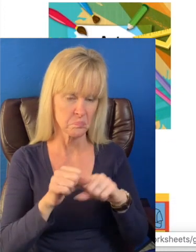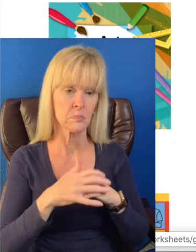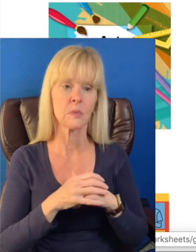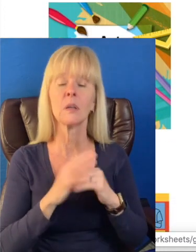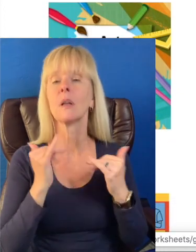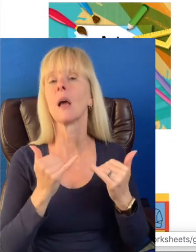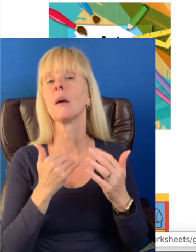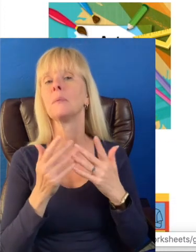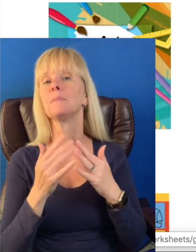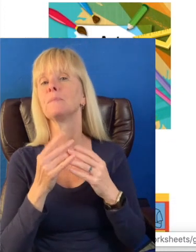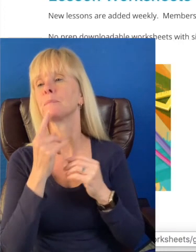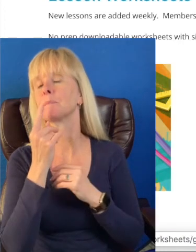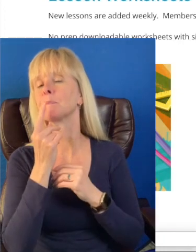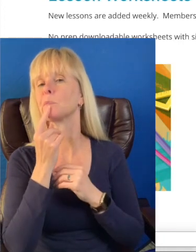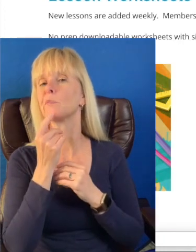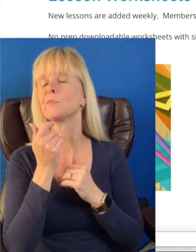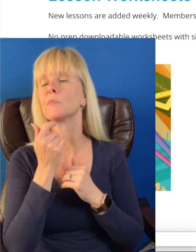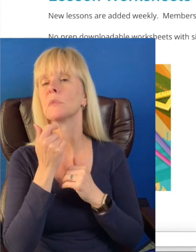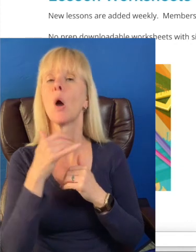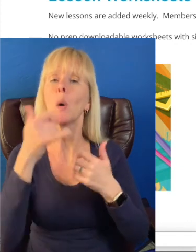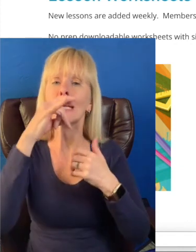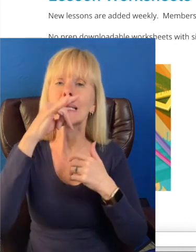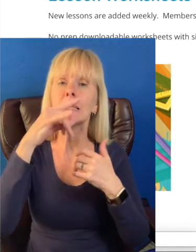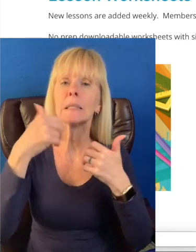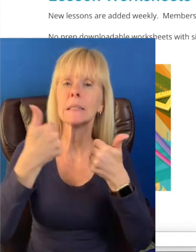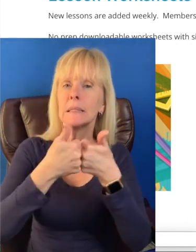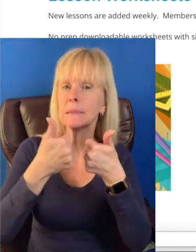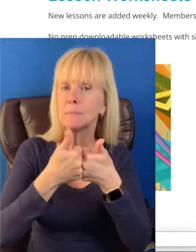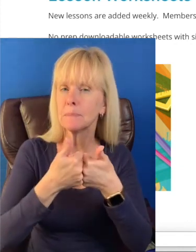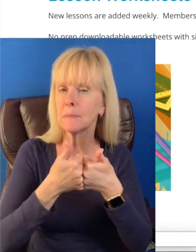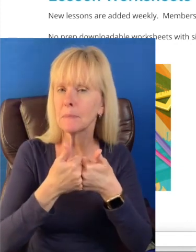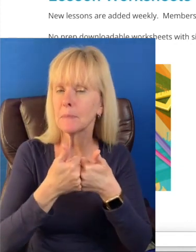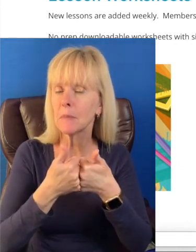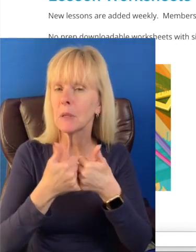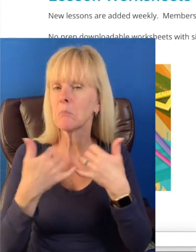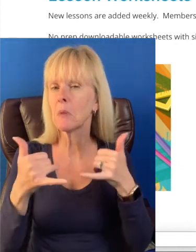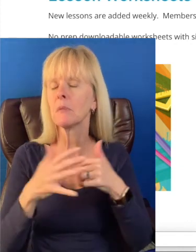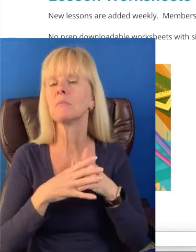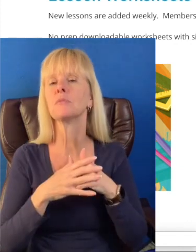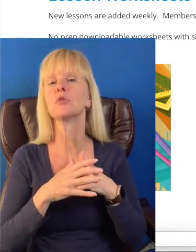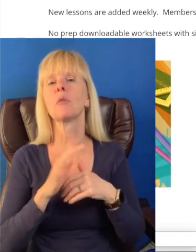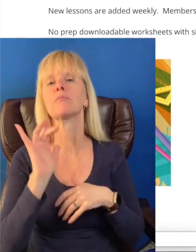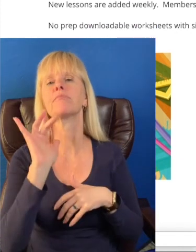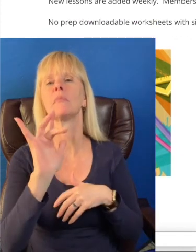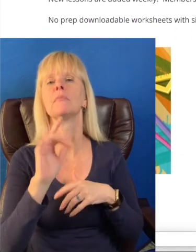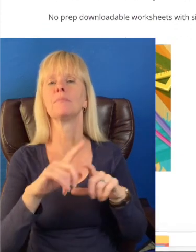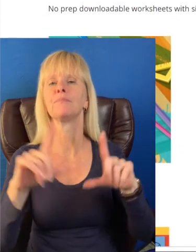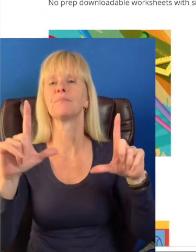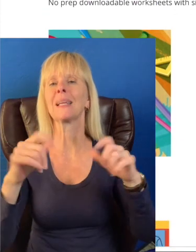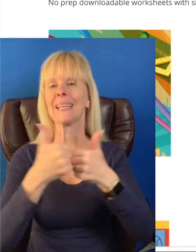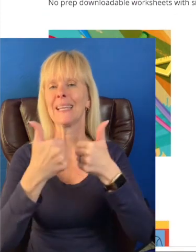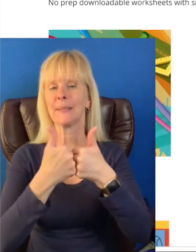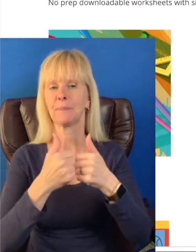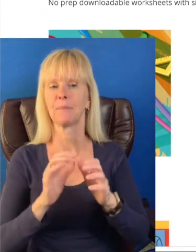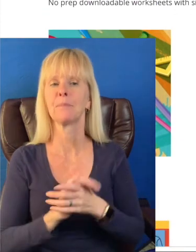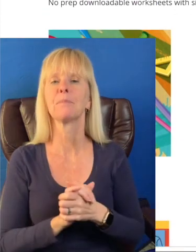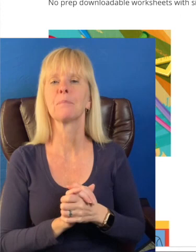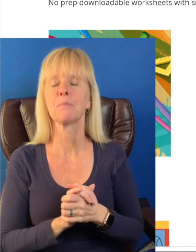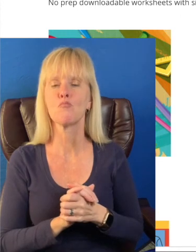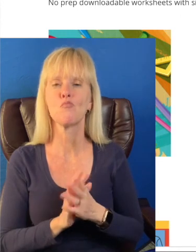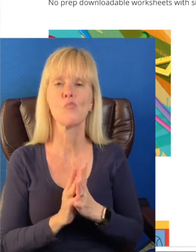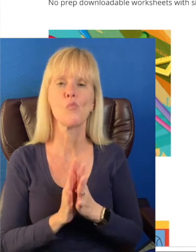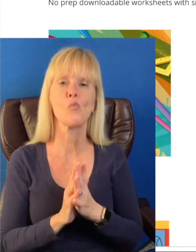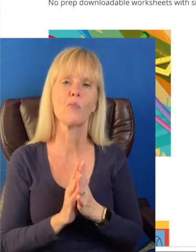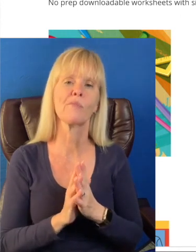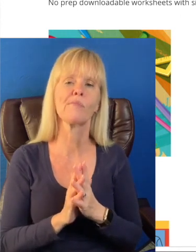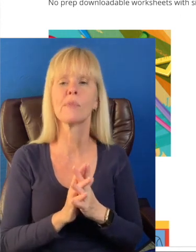click on, let's say I want the kids to play a game. So I'm coming here, and once I click on the game, and